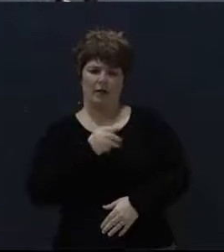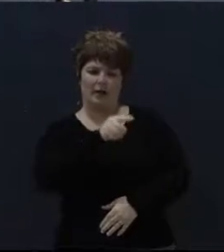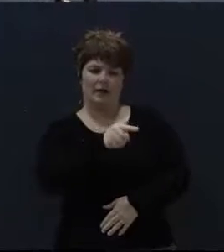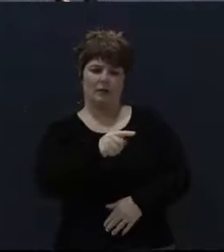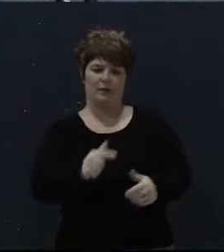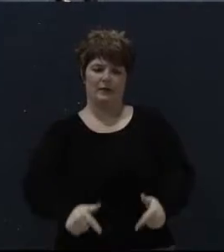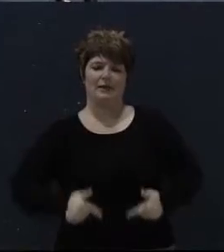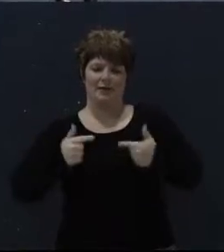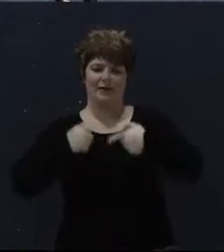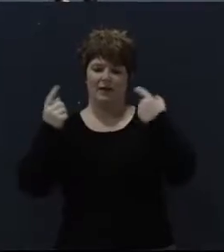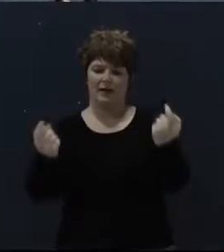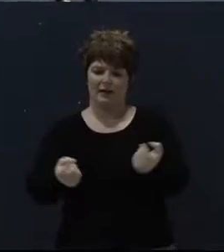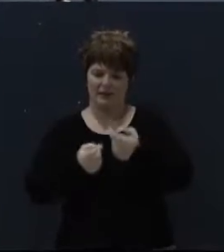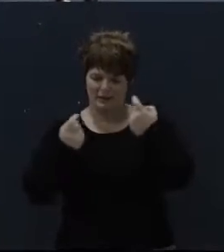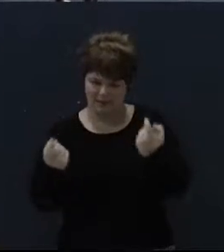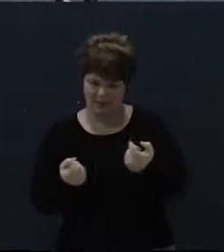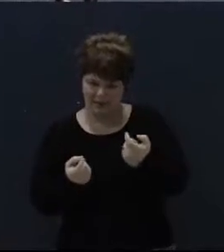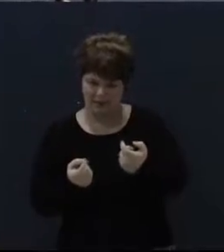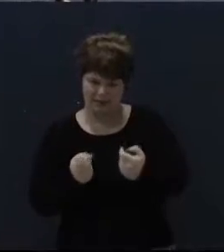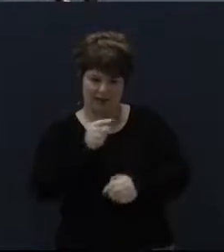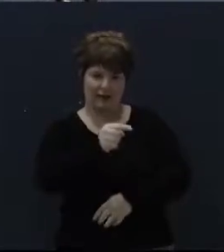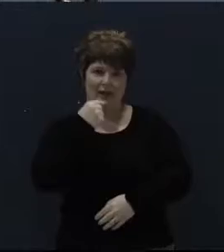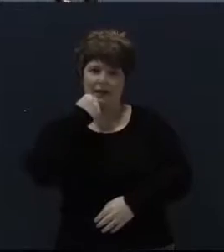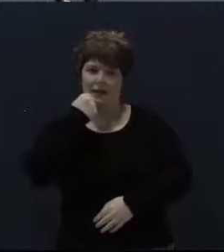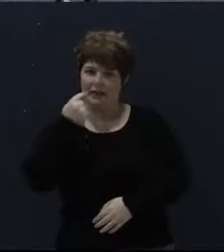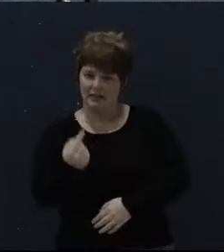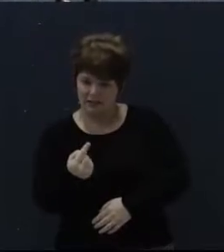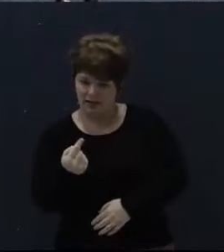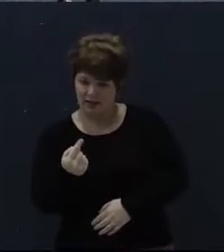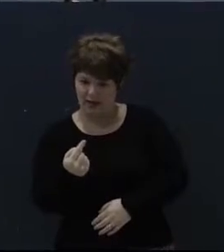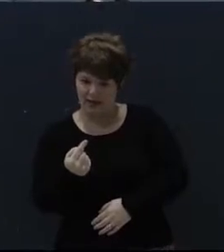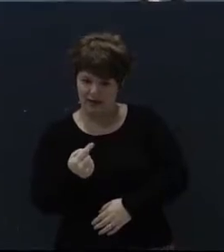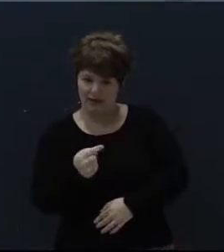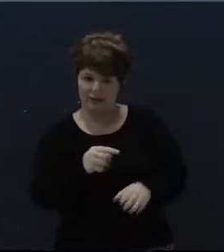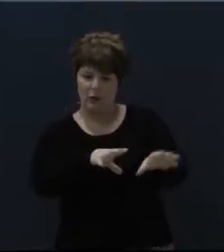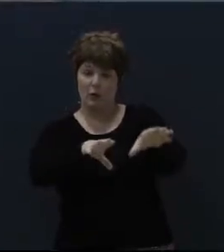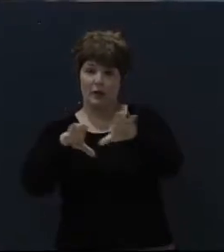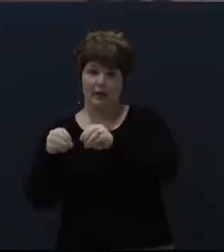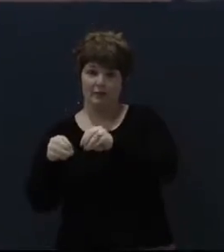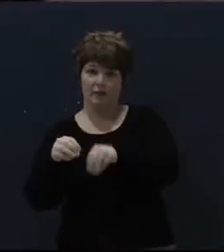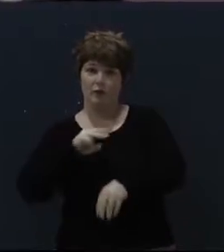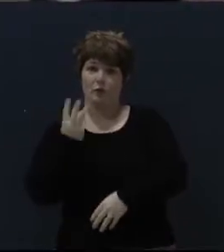shallow. No, he left because he was a drunk. Okay.